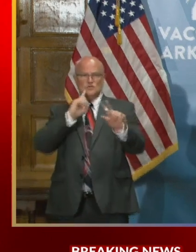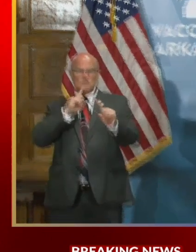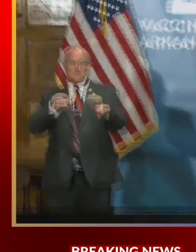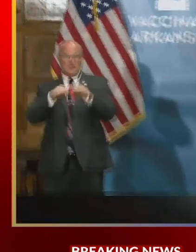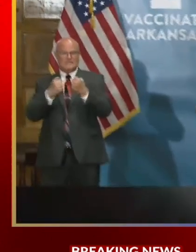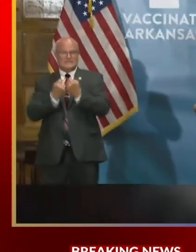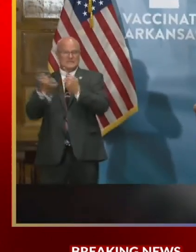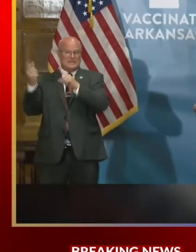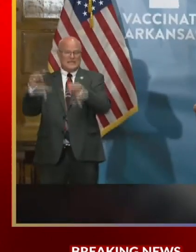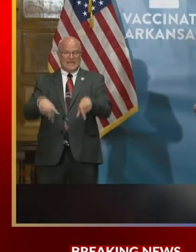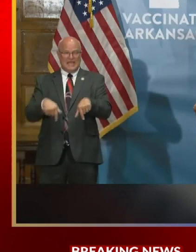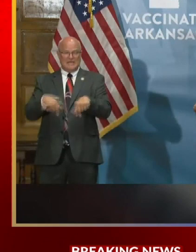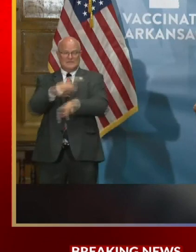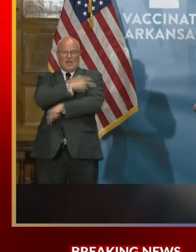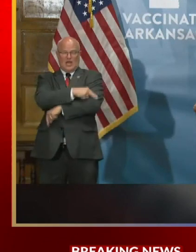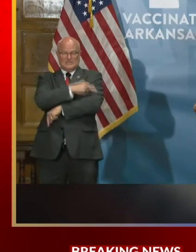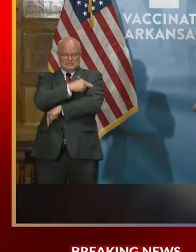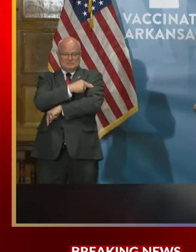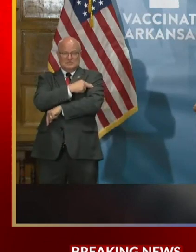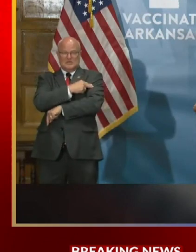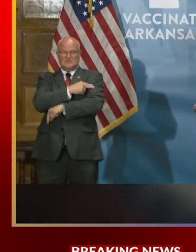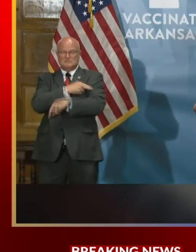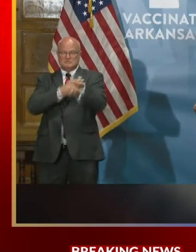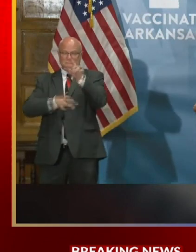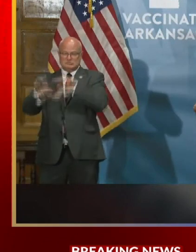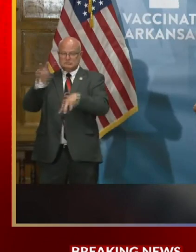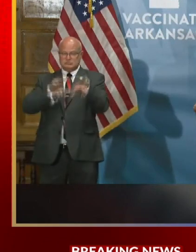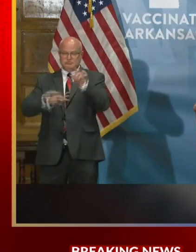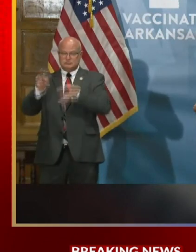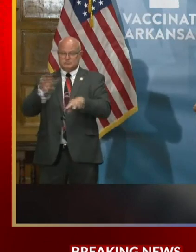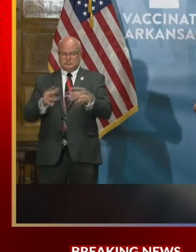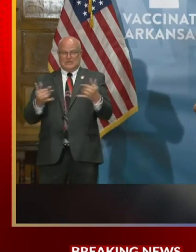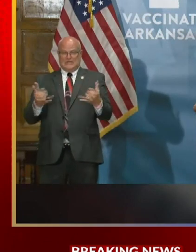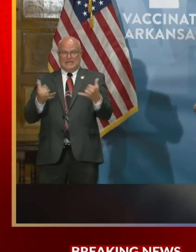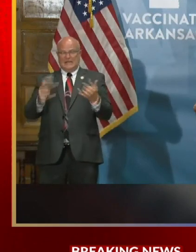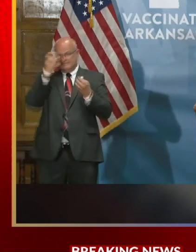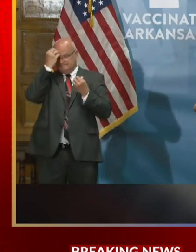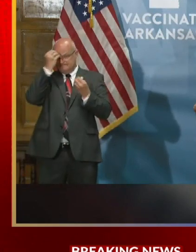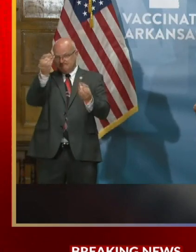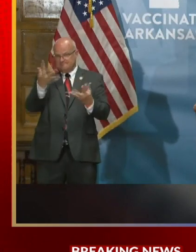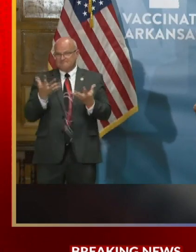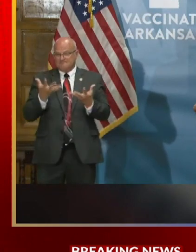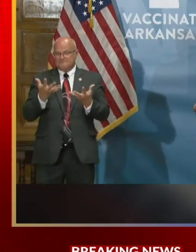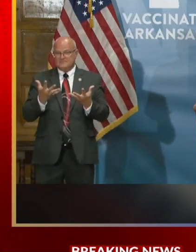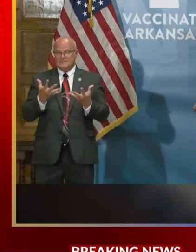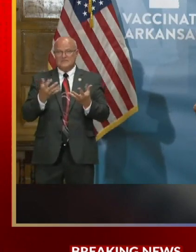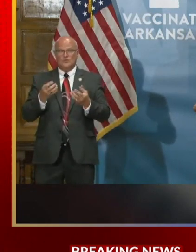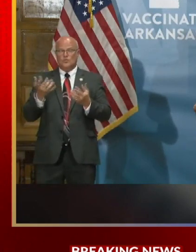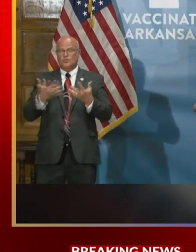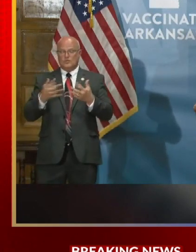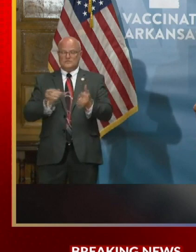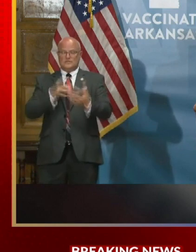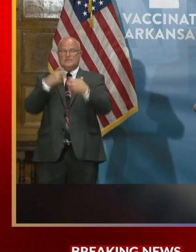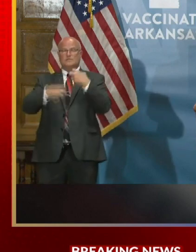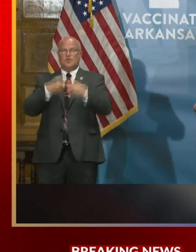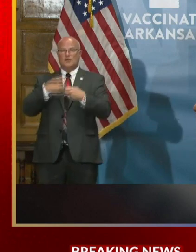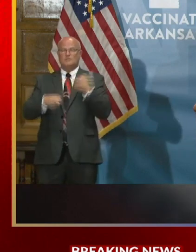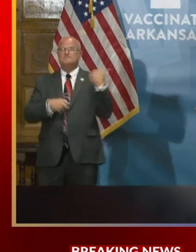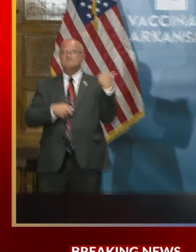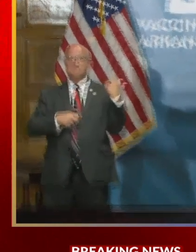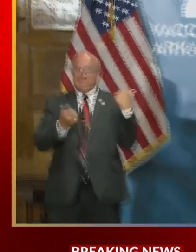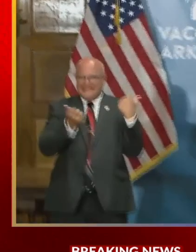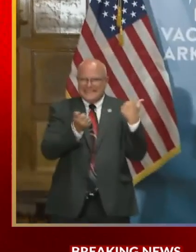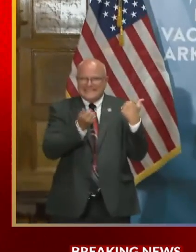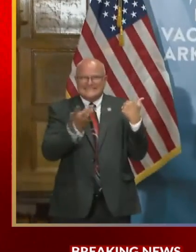hospital situation, are you able to divulge any of those suggestions that they gave to address this problem? Well, a number of the suggestions